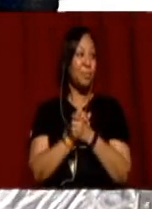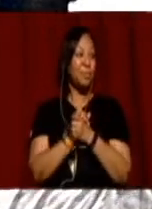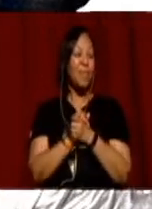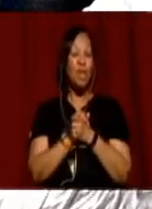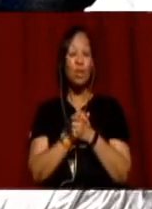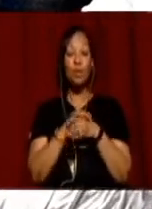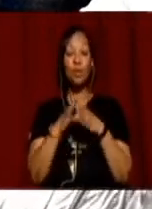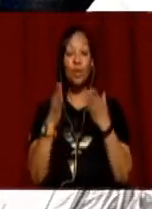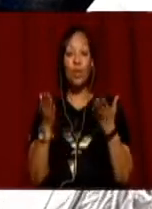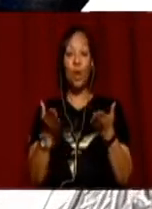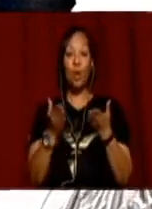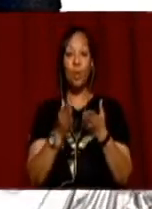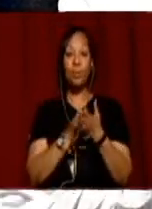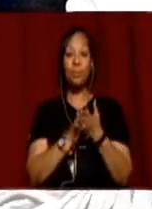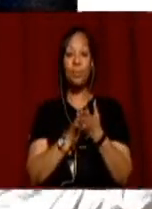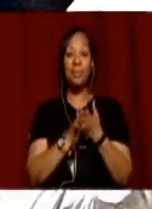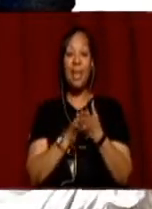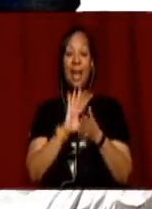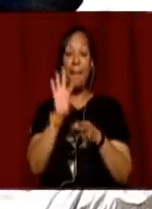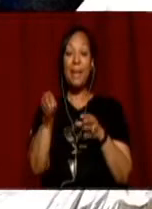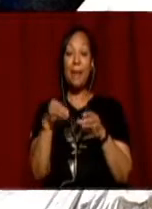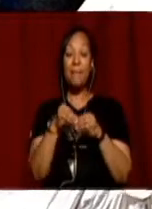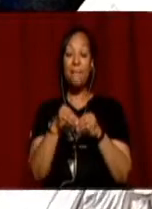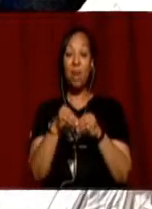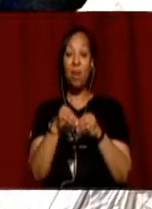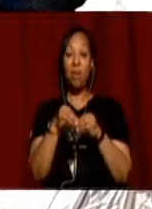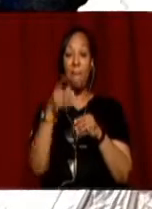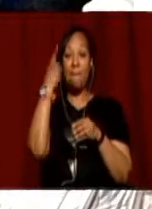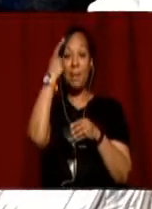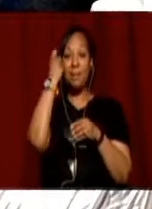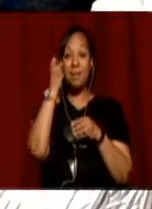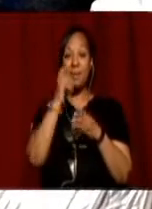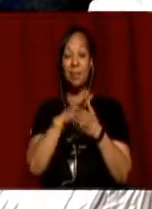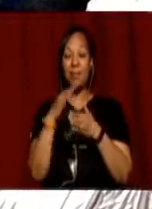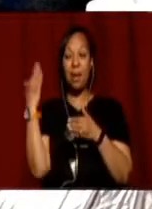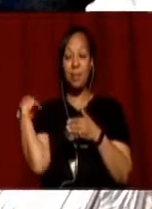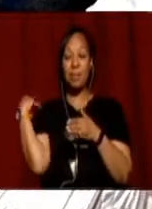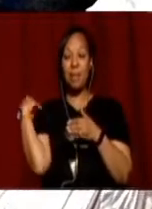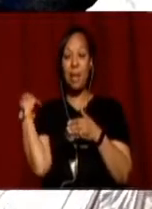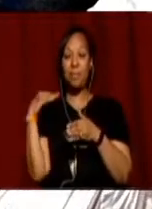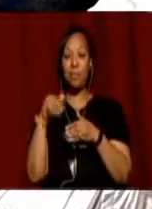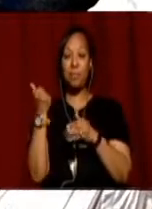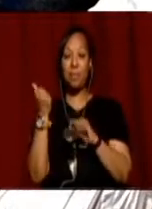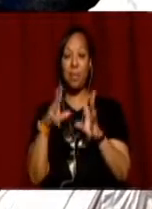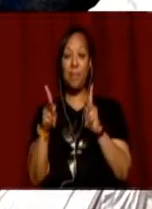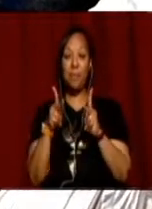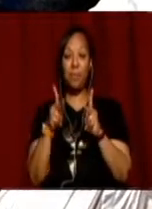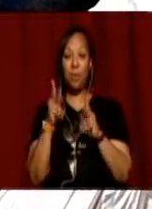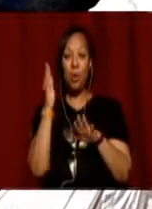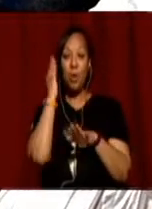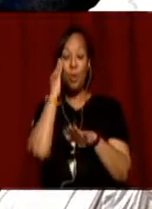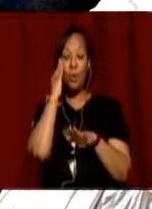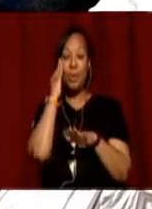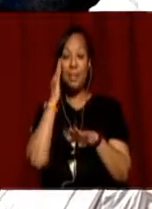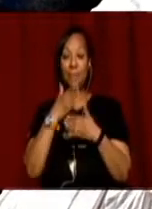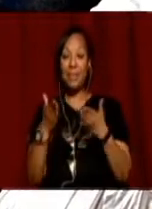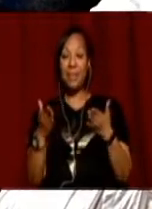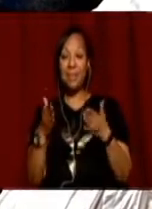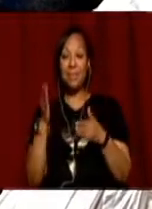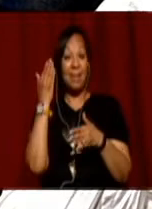So I got into it because I was tapped on the shoulder from some people who knew about some things that I did